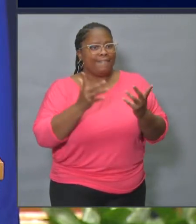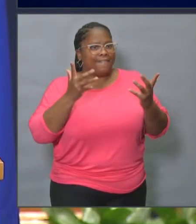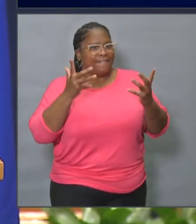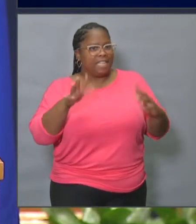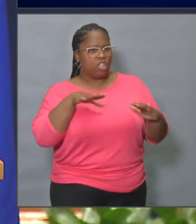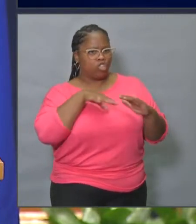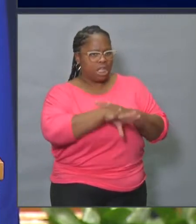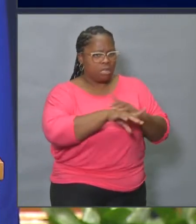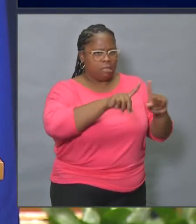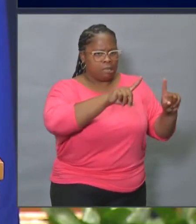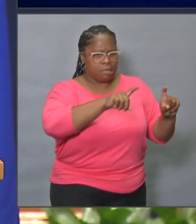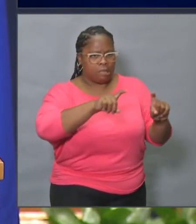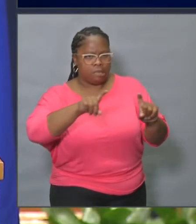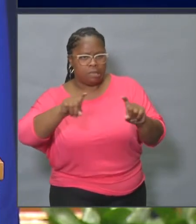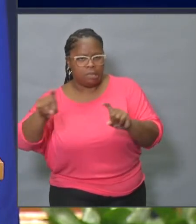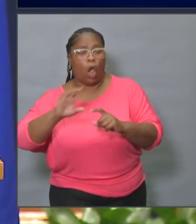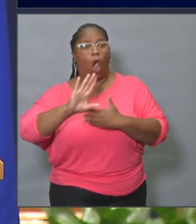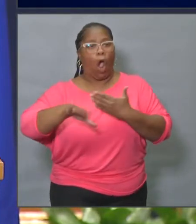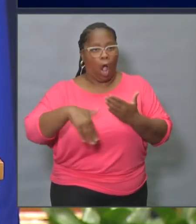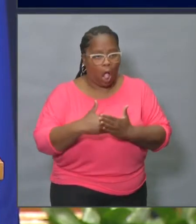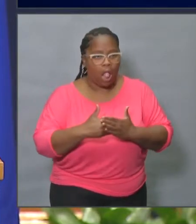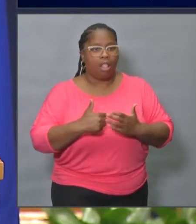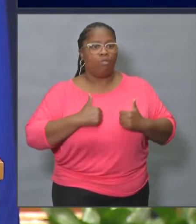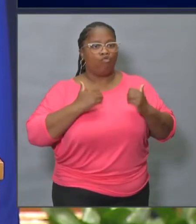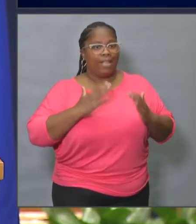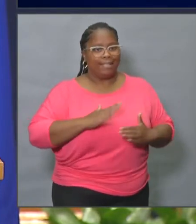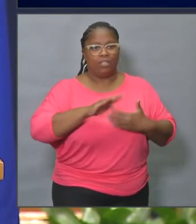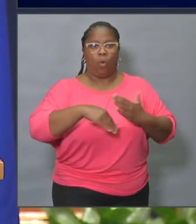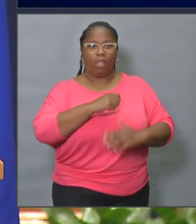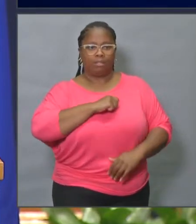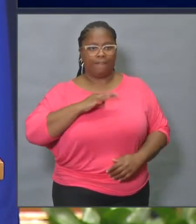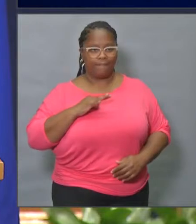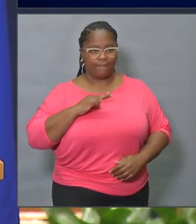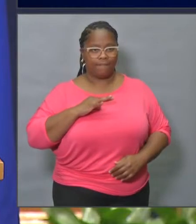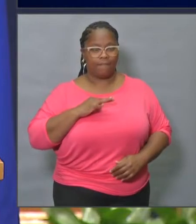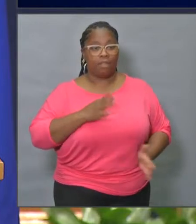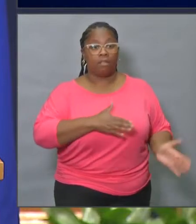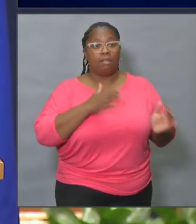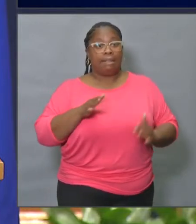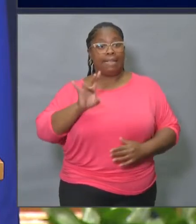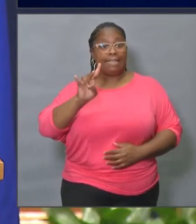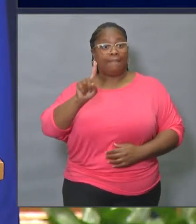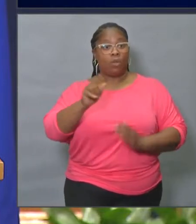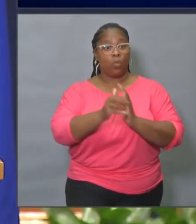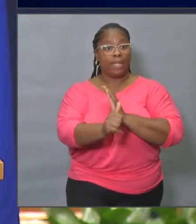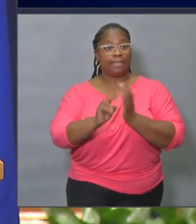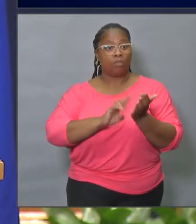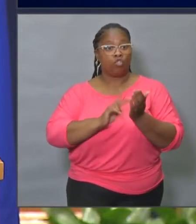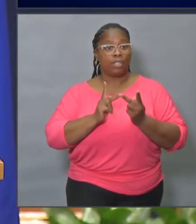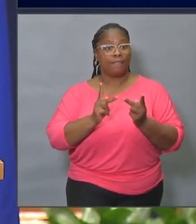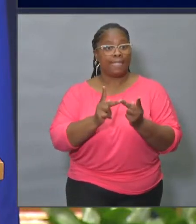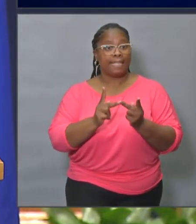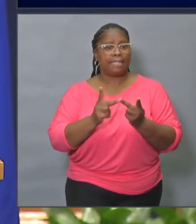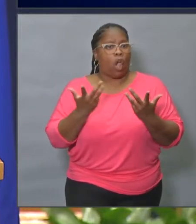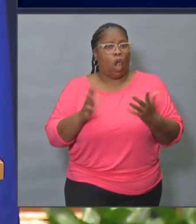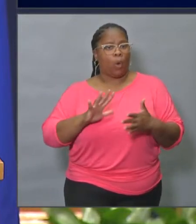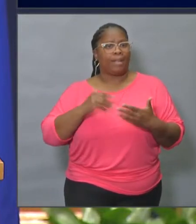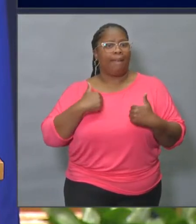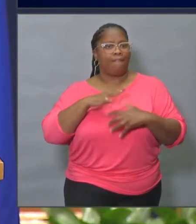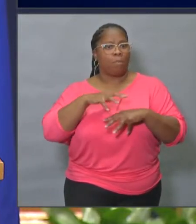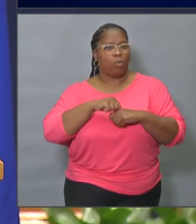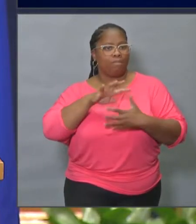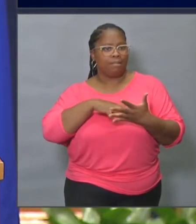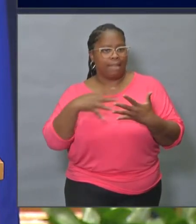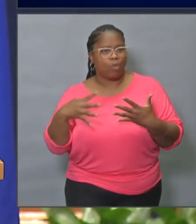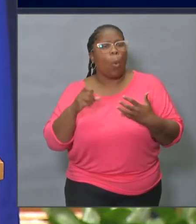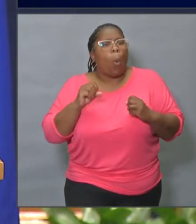their residents and their staff, and an additional 71 skilled nursing facilities have been scheduled or are in the process of